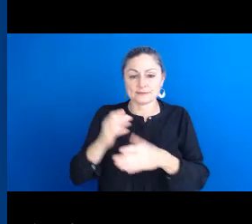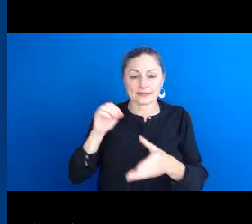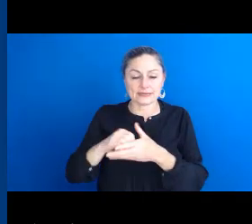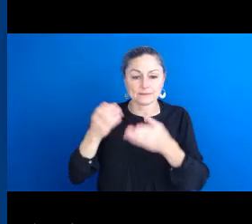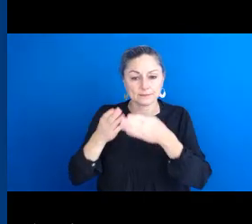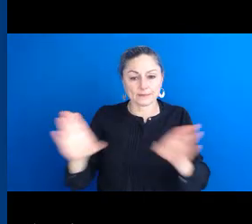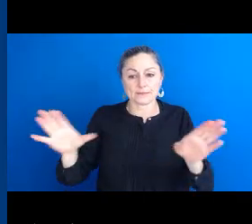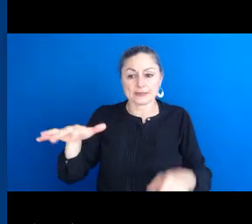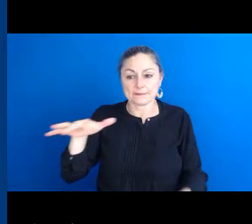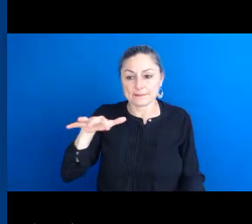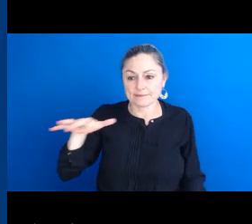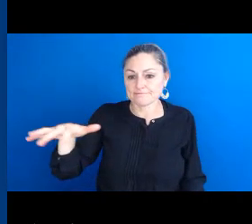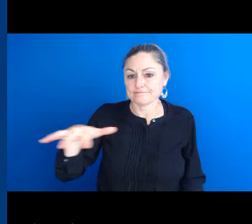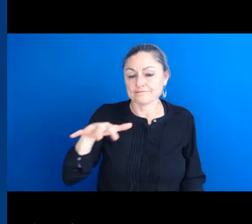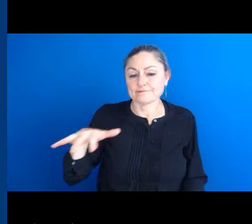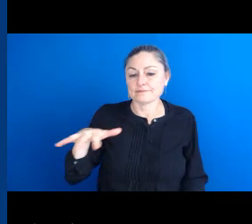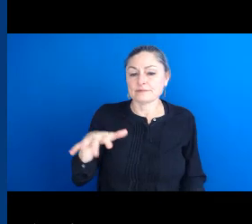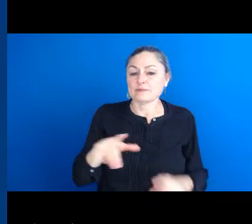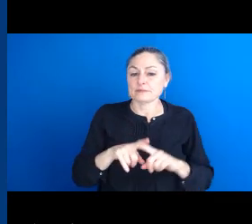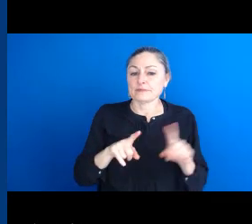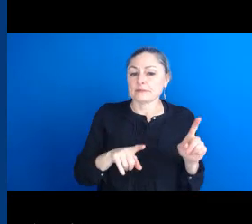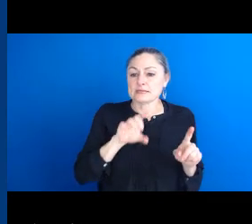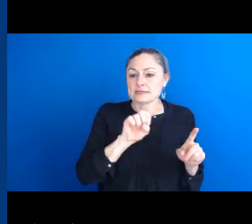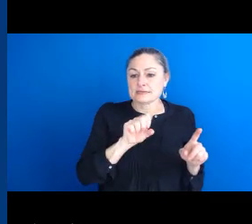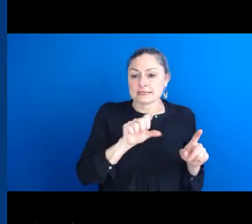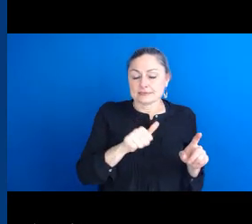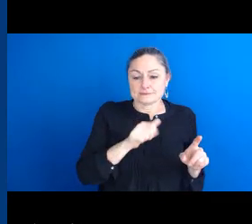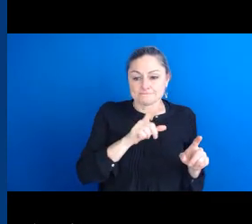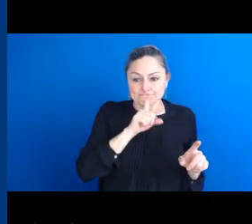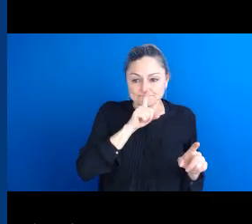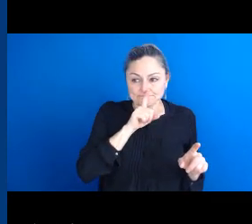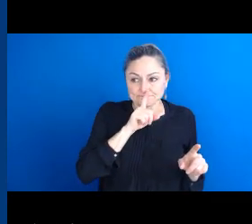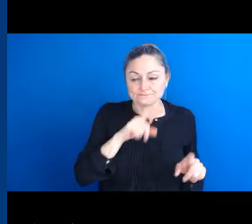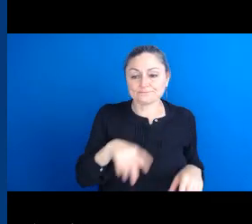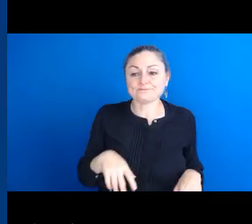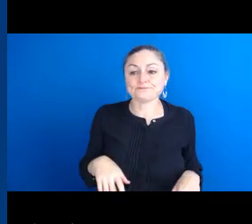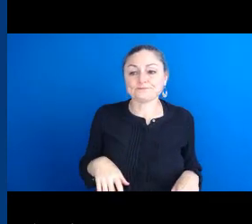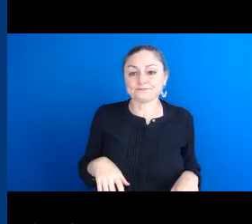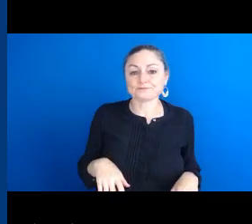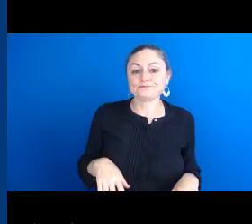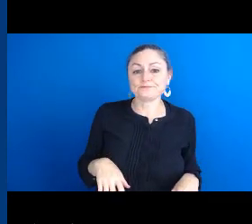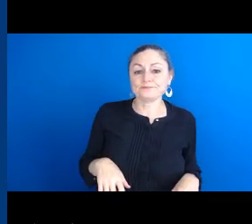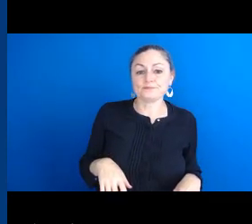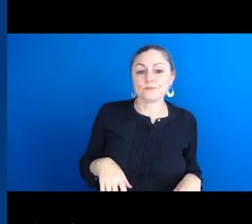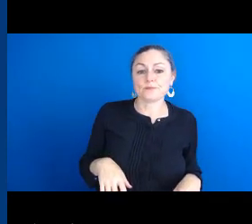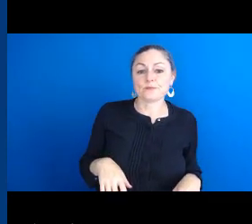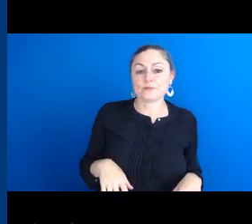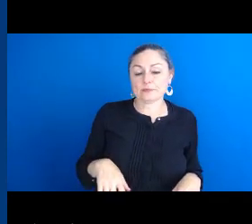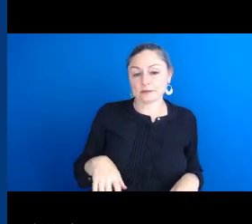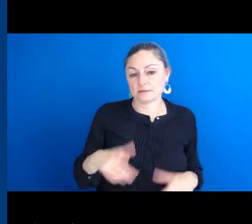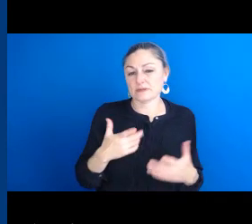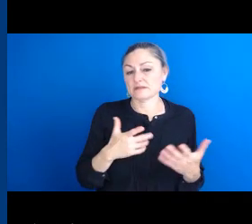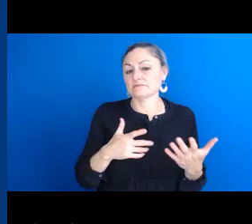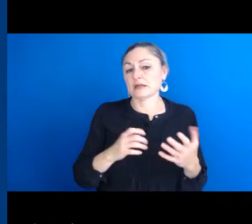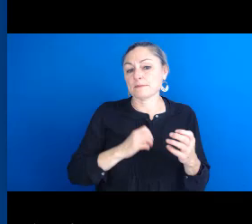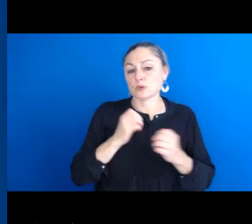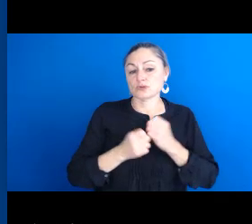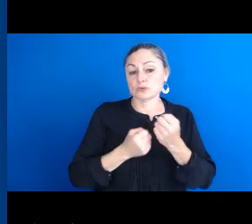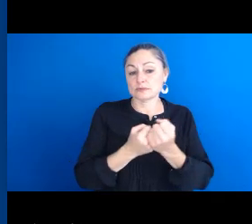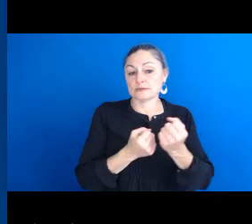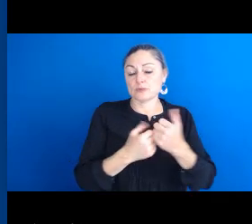places and in all areas of the facility. So if it is an emotional support animal,